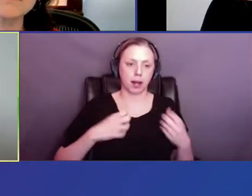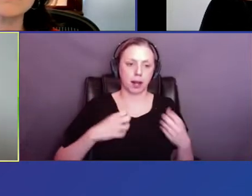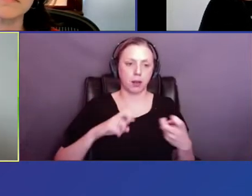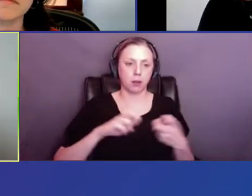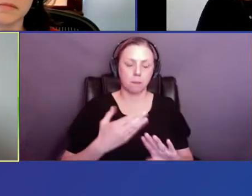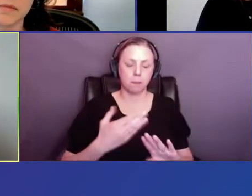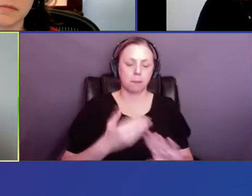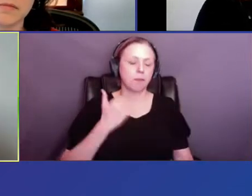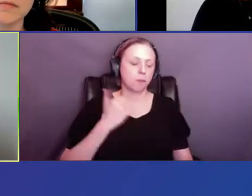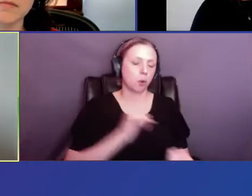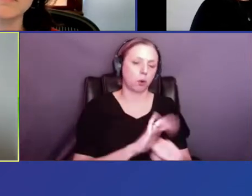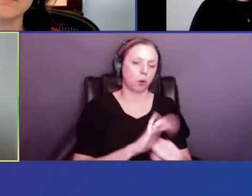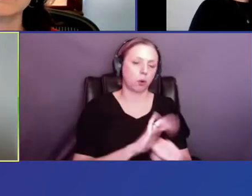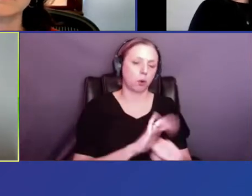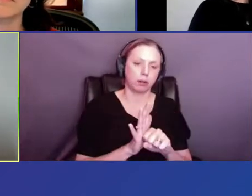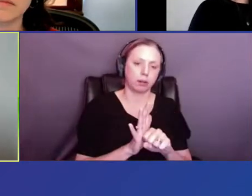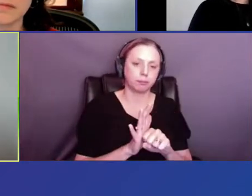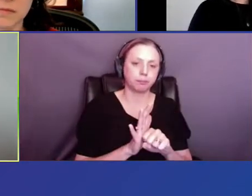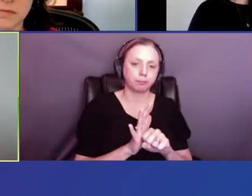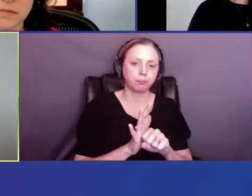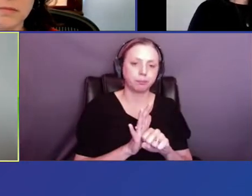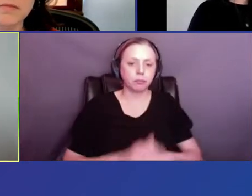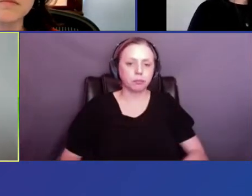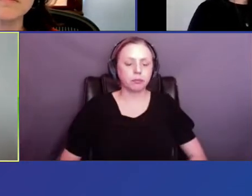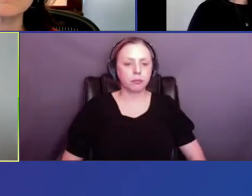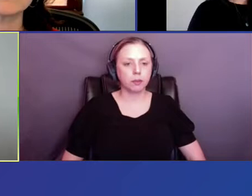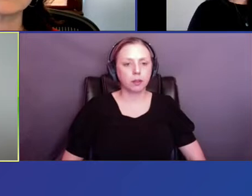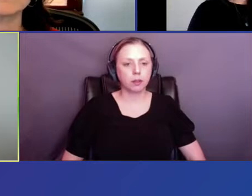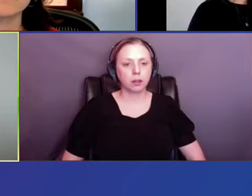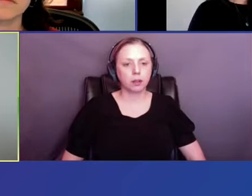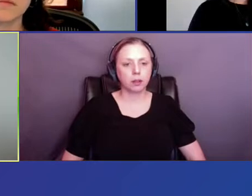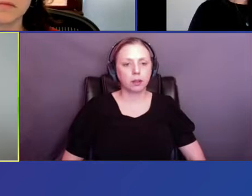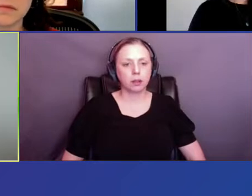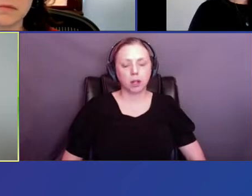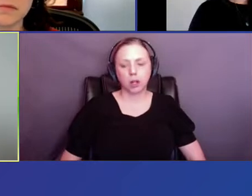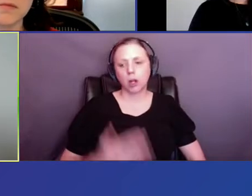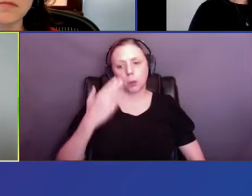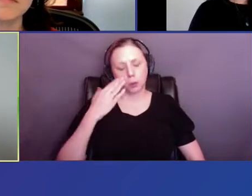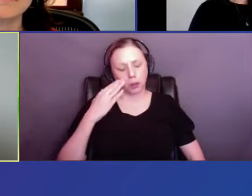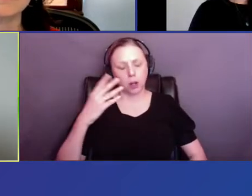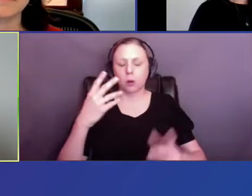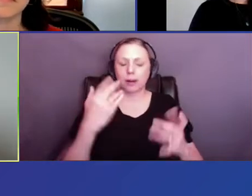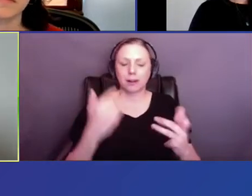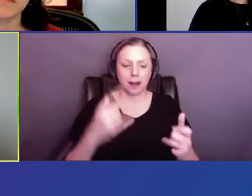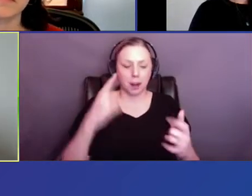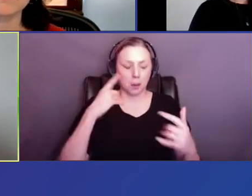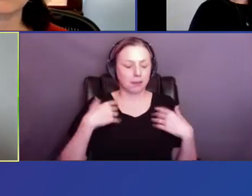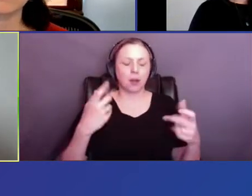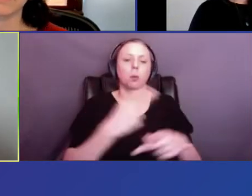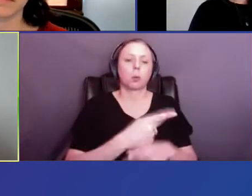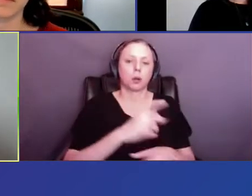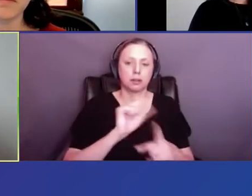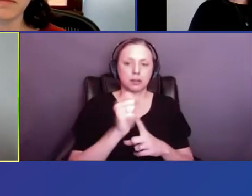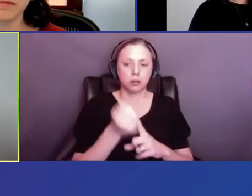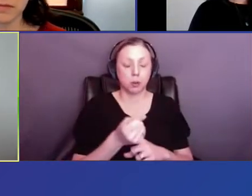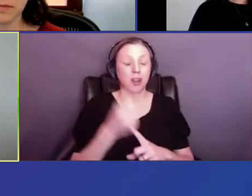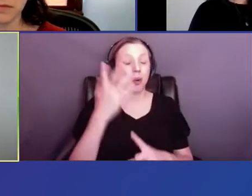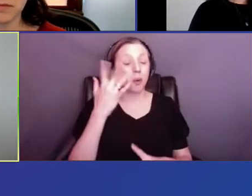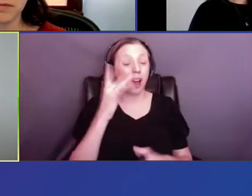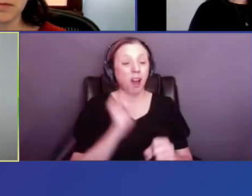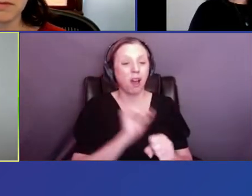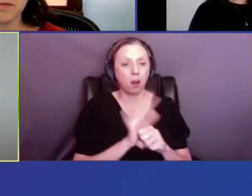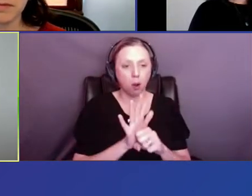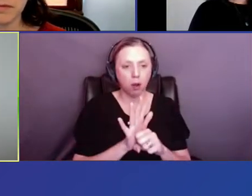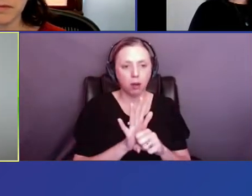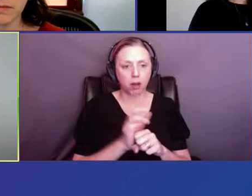the pandemic. And we know that it's been exacerbated by the pandemic. And so for us, the pandemic